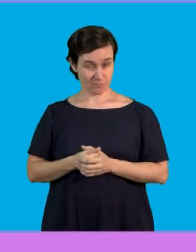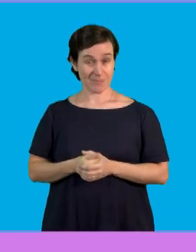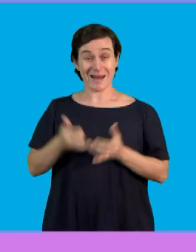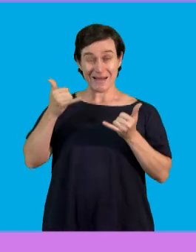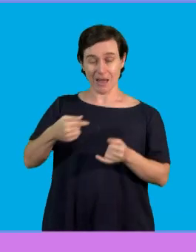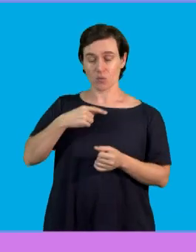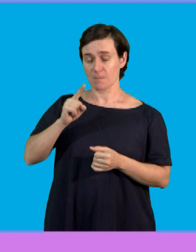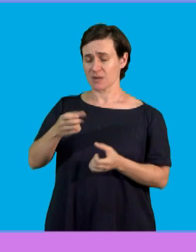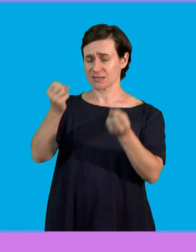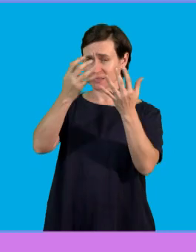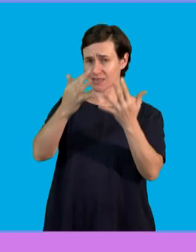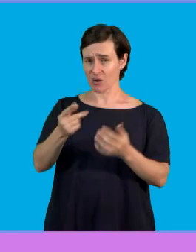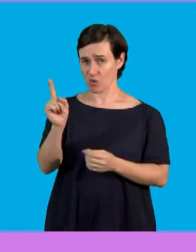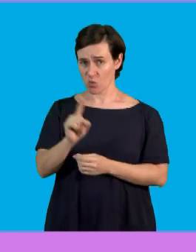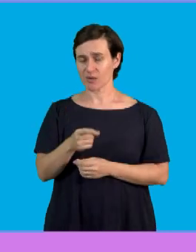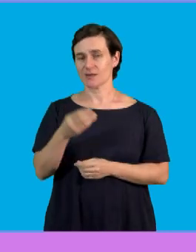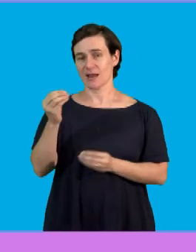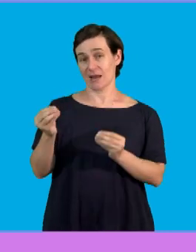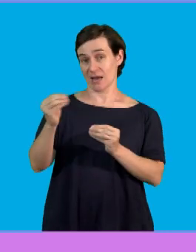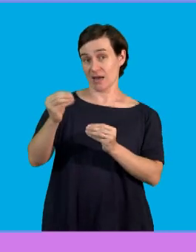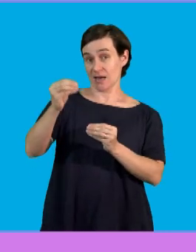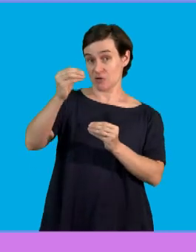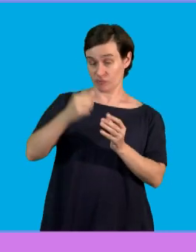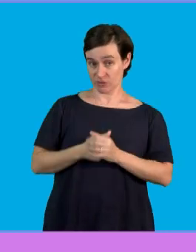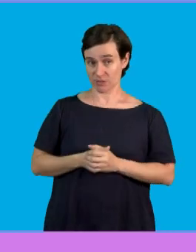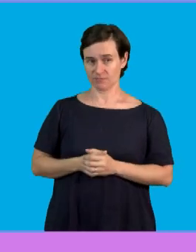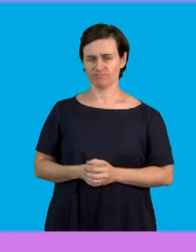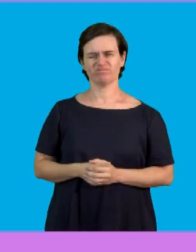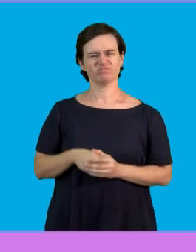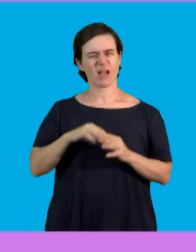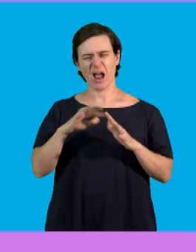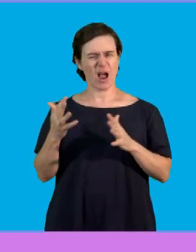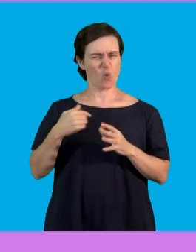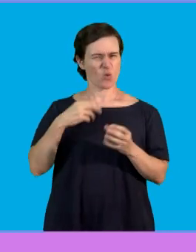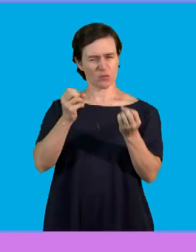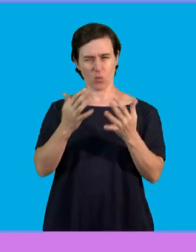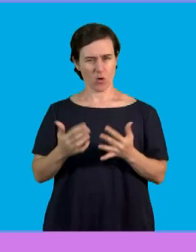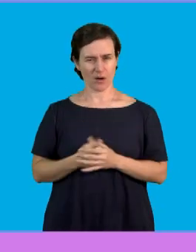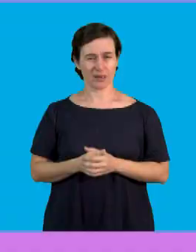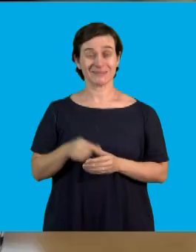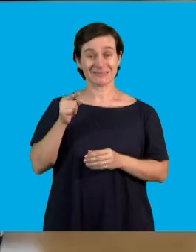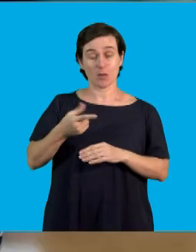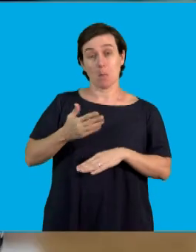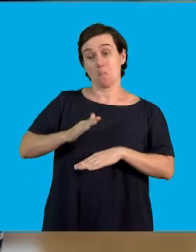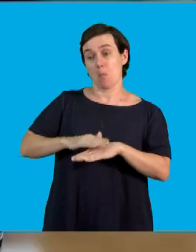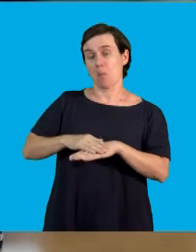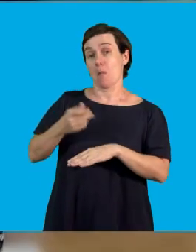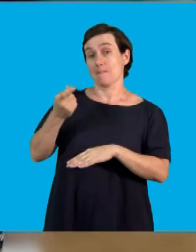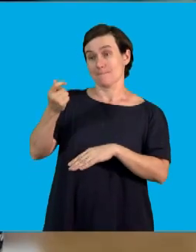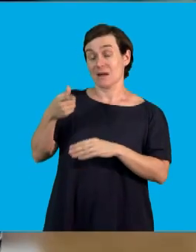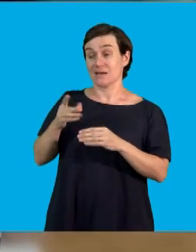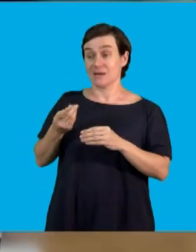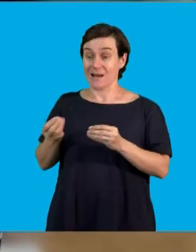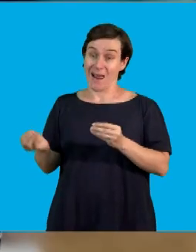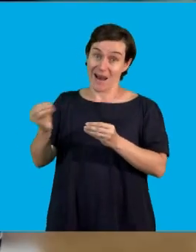the interest. So how are we going to find the interest? So the interest will be the extra amount of money that was added